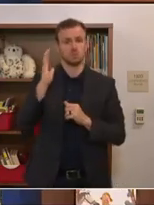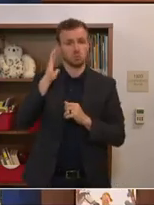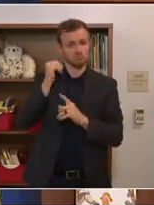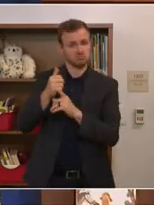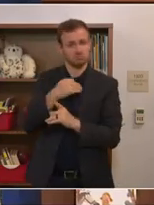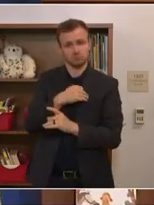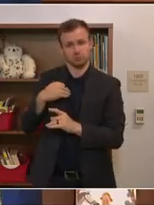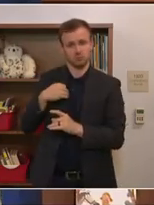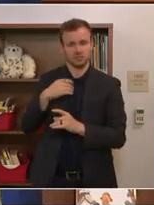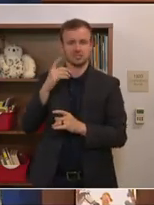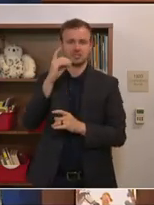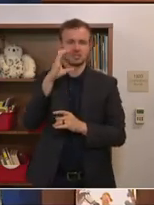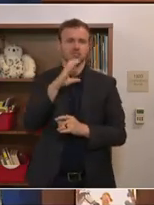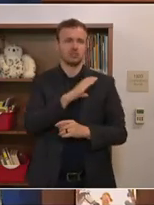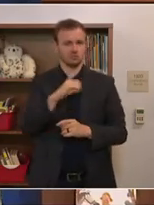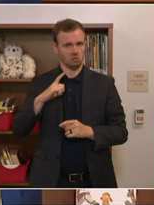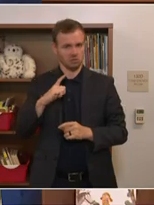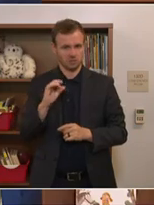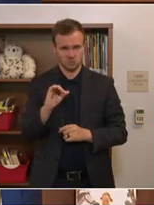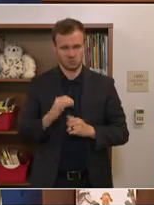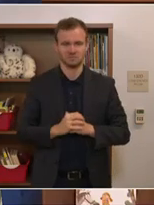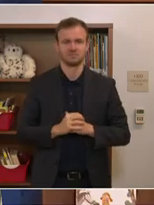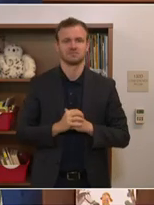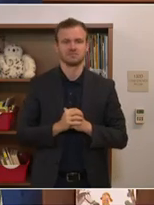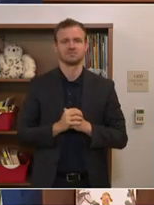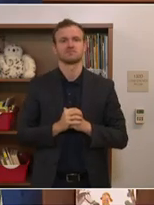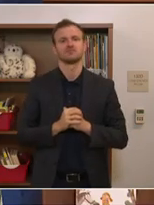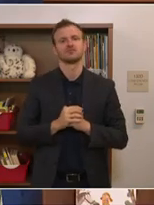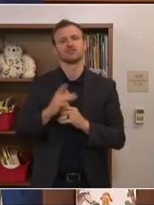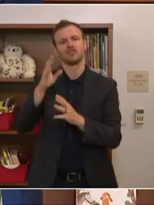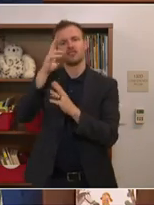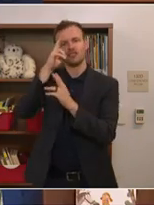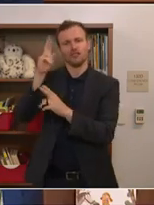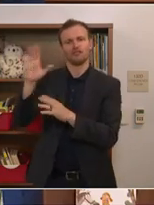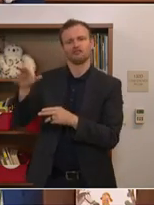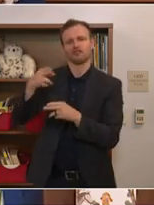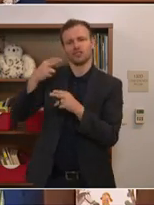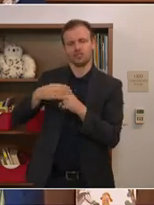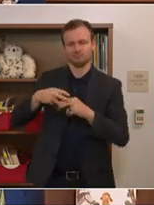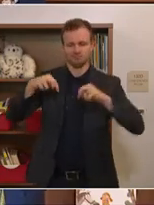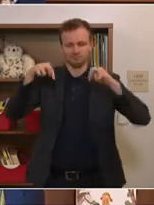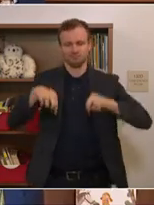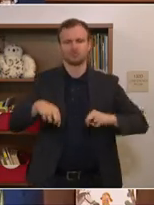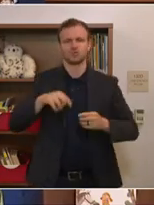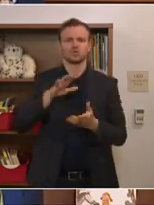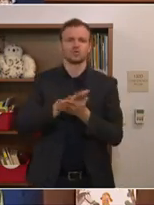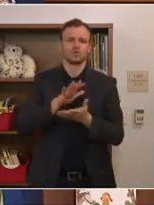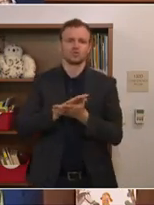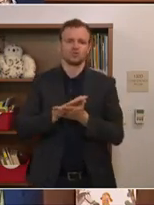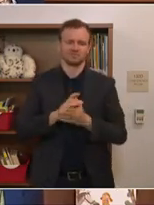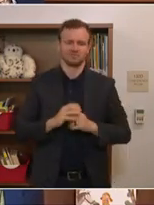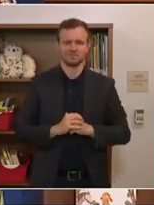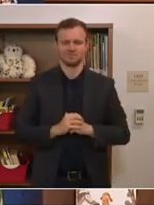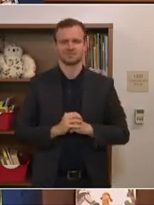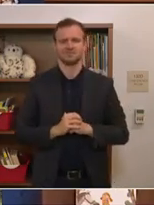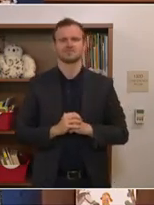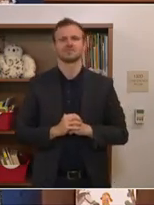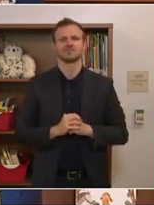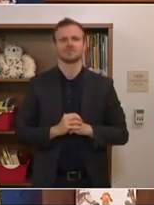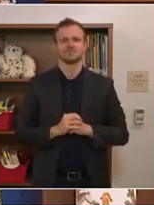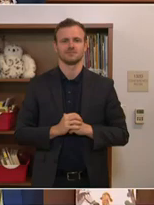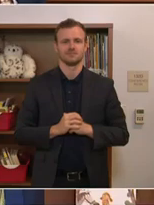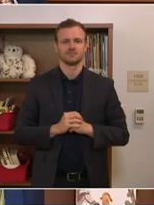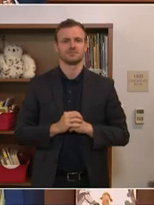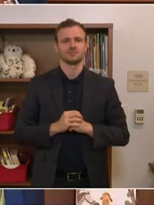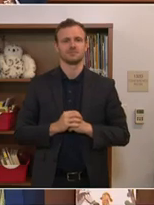one of her commitments is not to be persuaded to do anything that is going to adversely affect the people in this